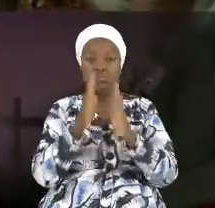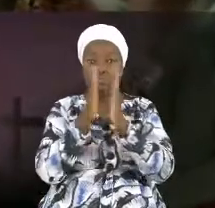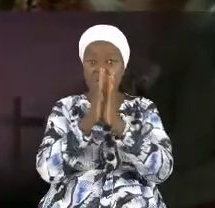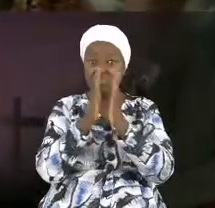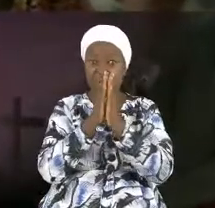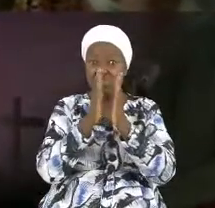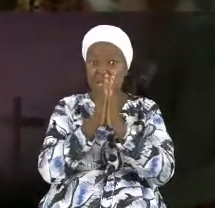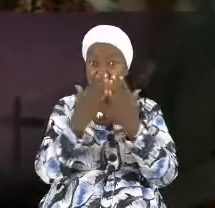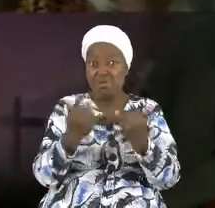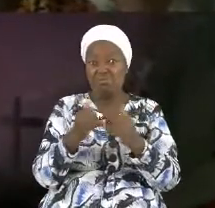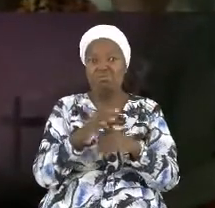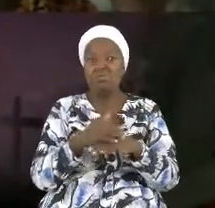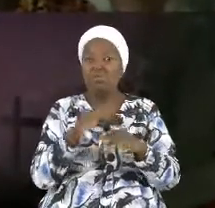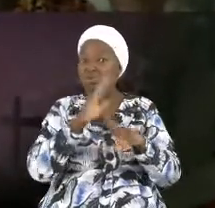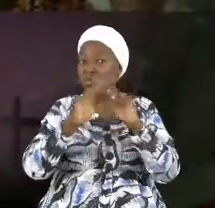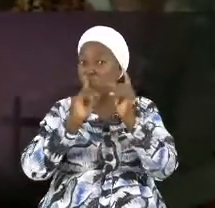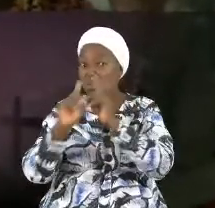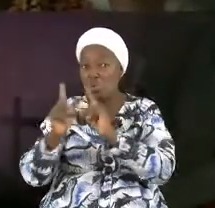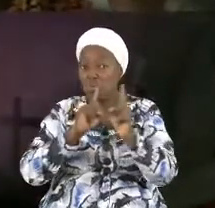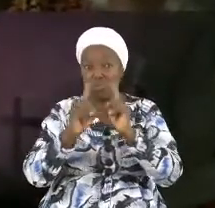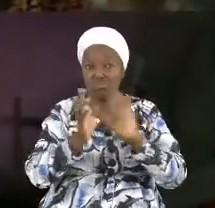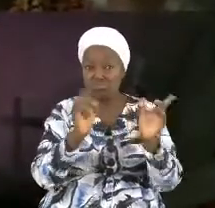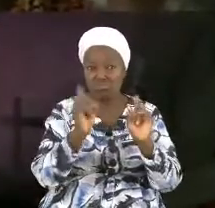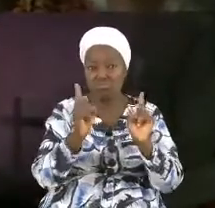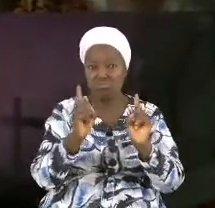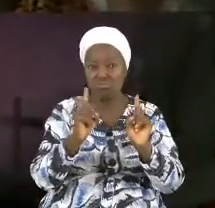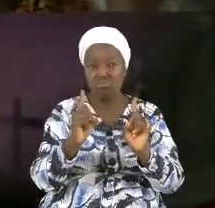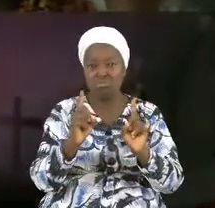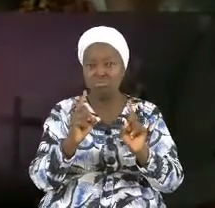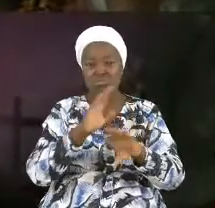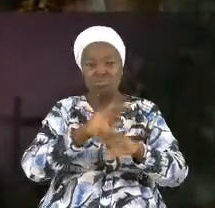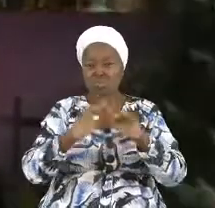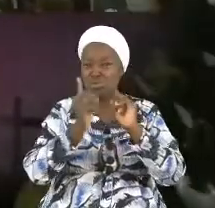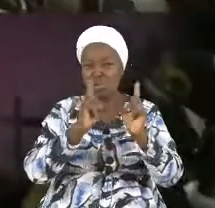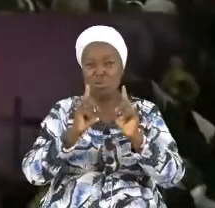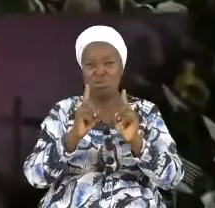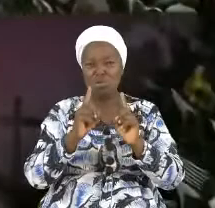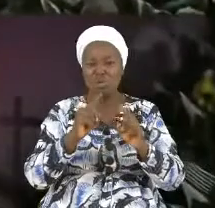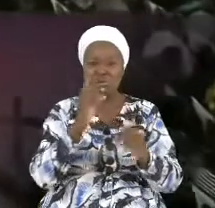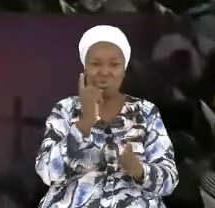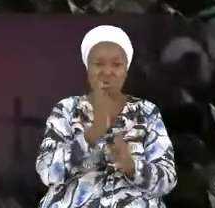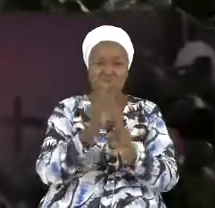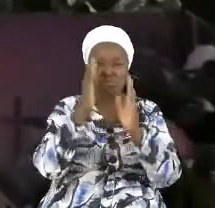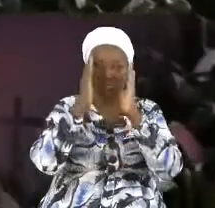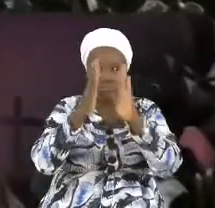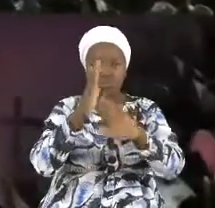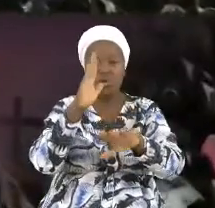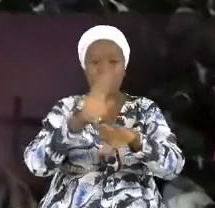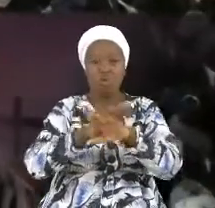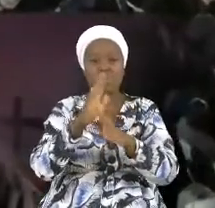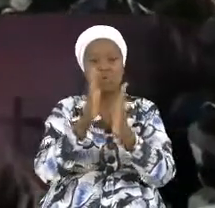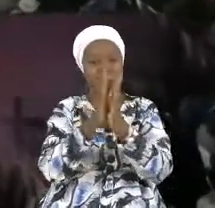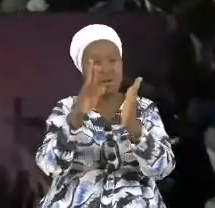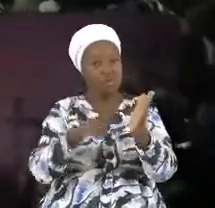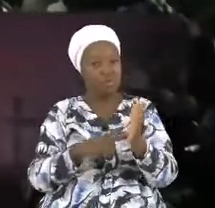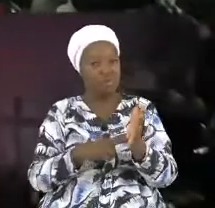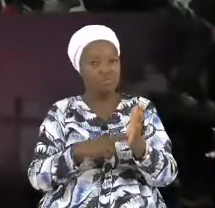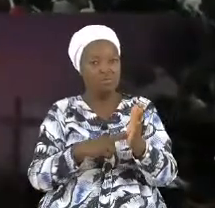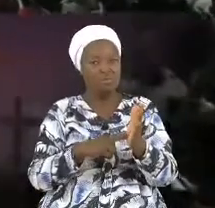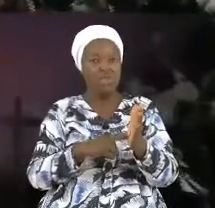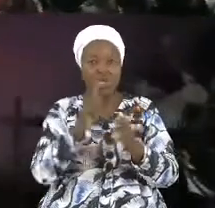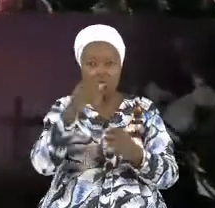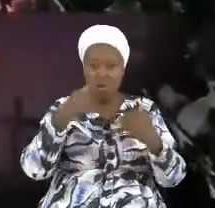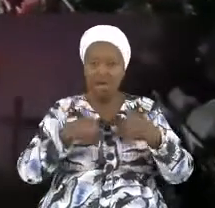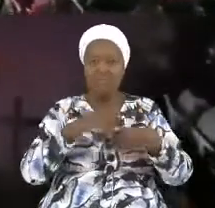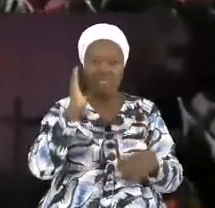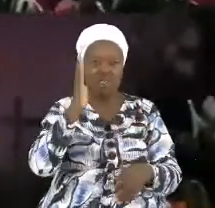If you are finished now, all you do is make sure the people having the challenge, just stand